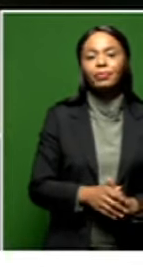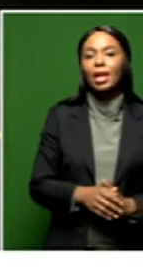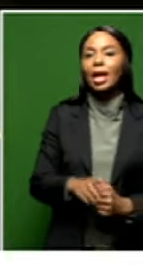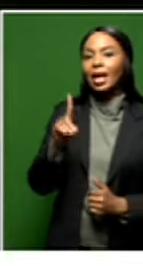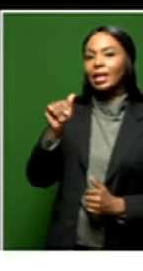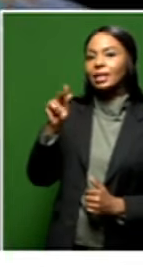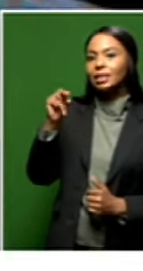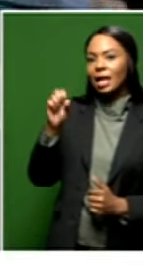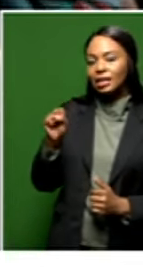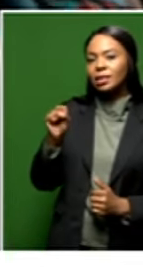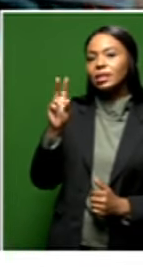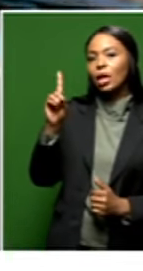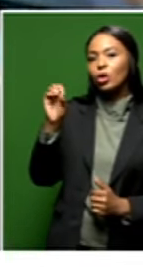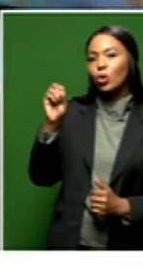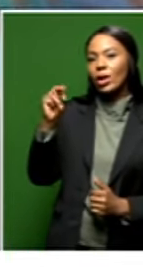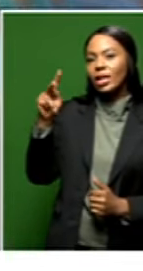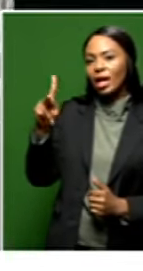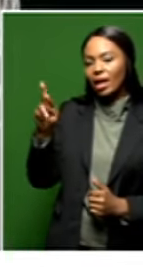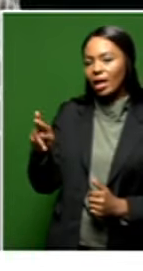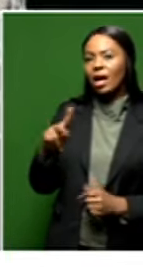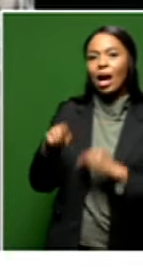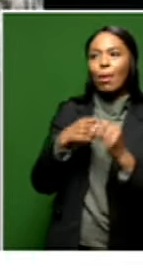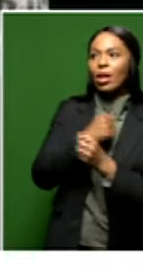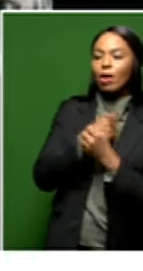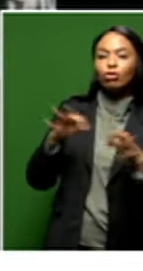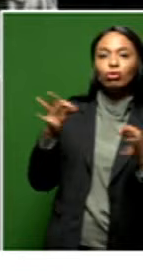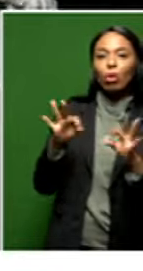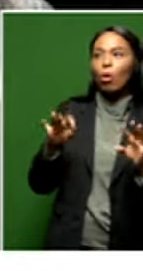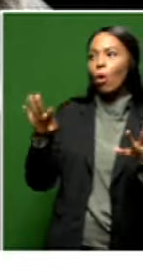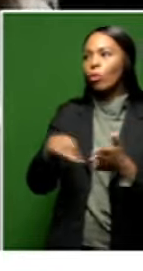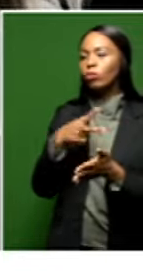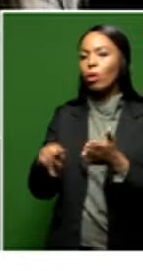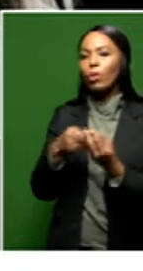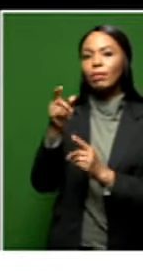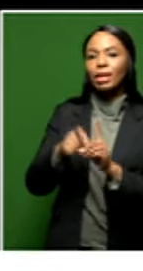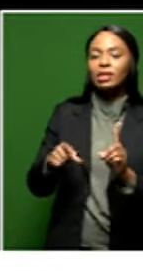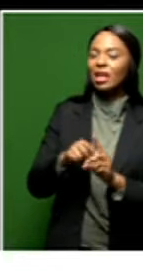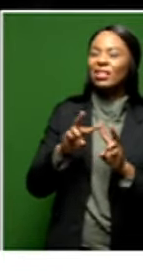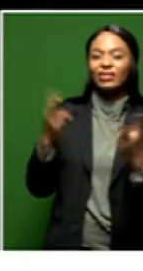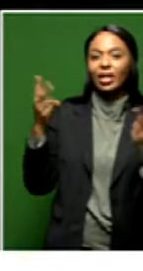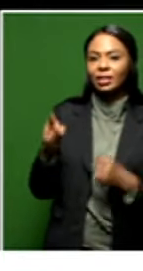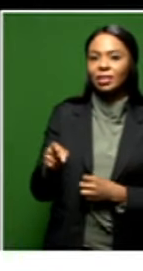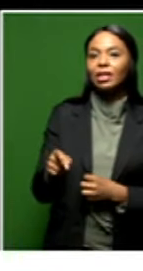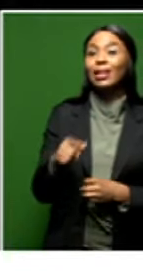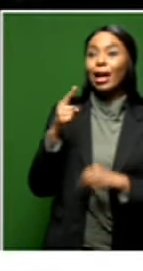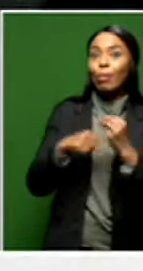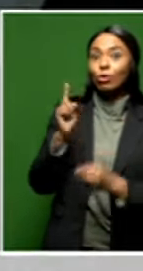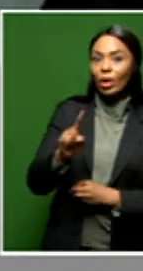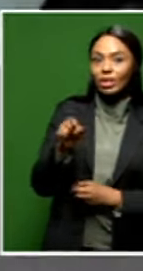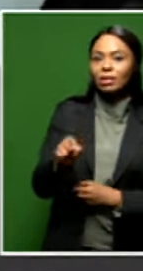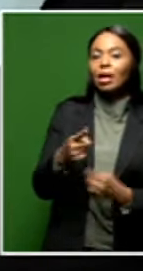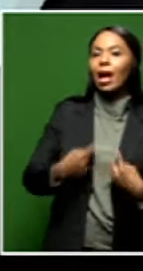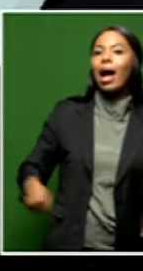"Dans in die Donker," it's not a love song. It's not about dancing with someone. It's basically about